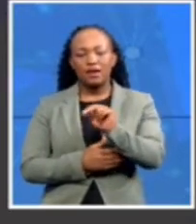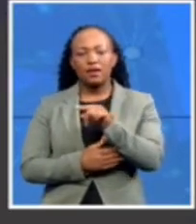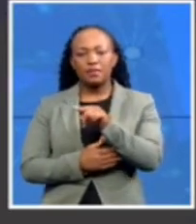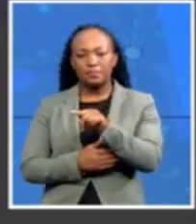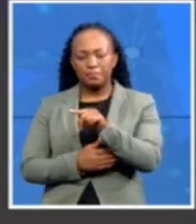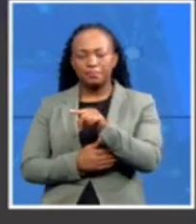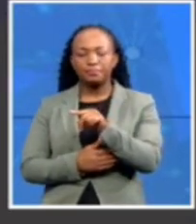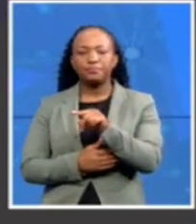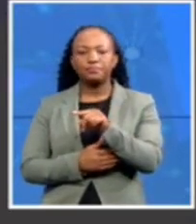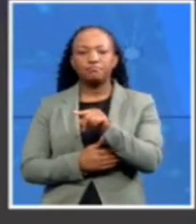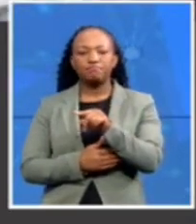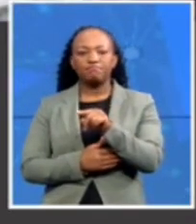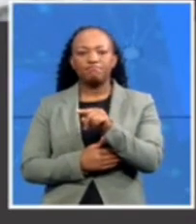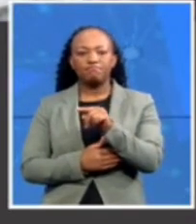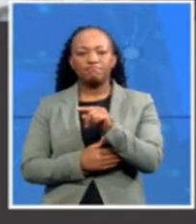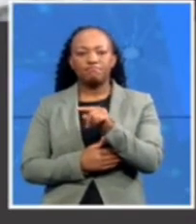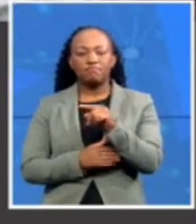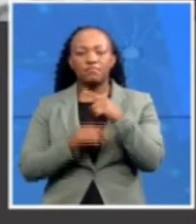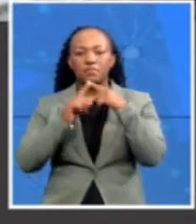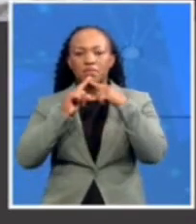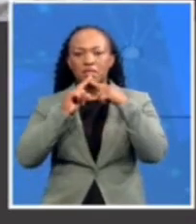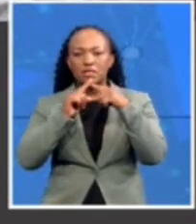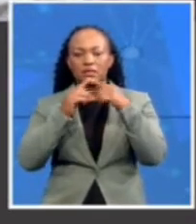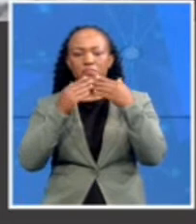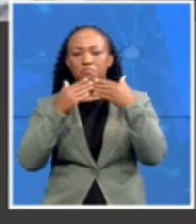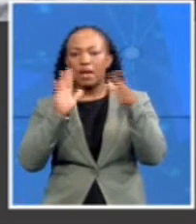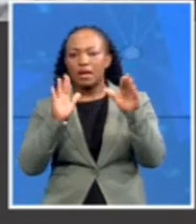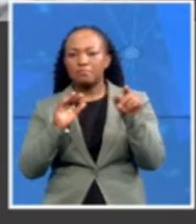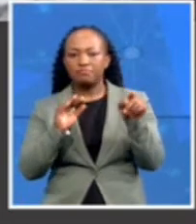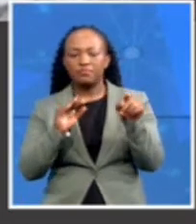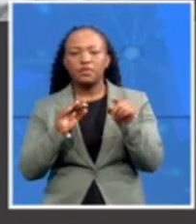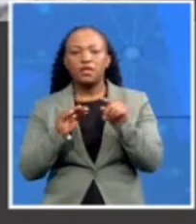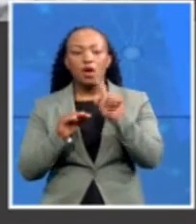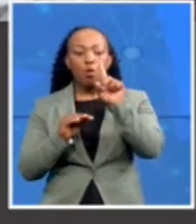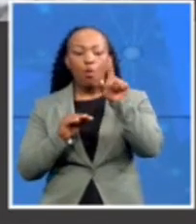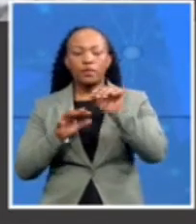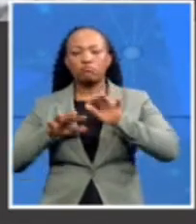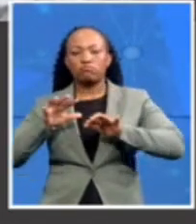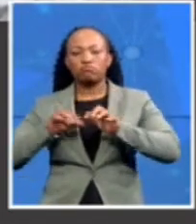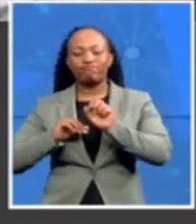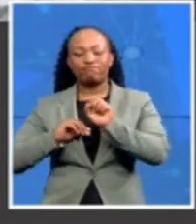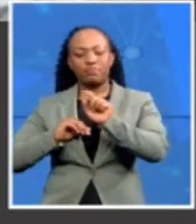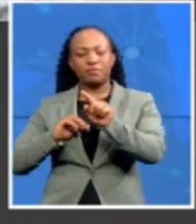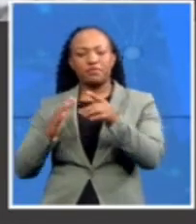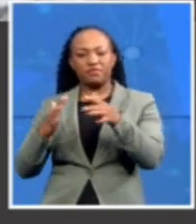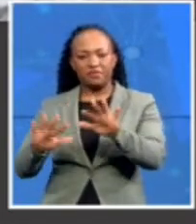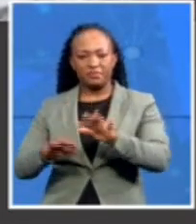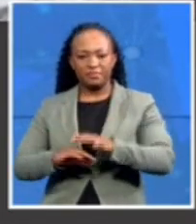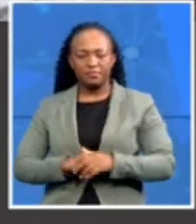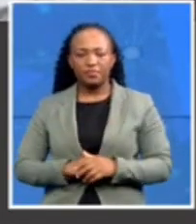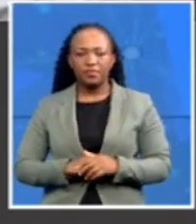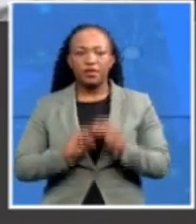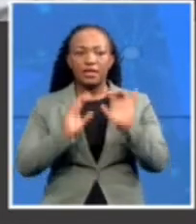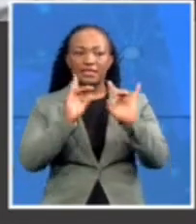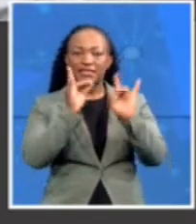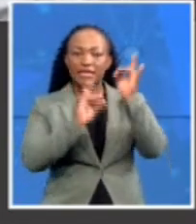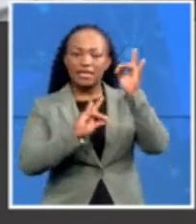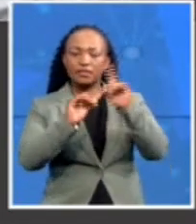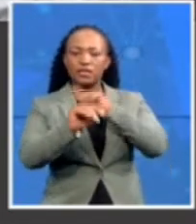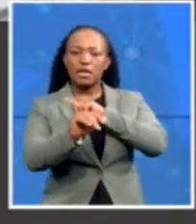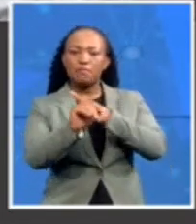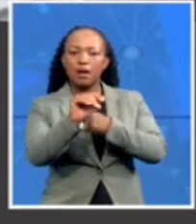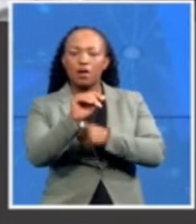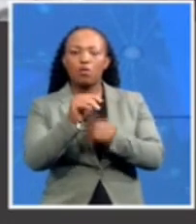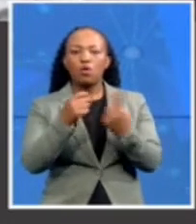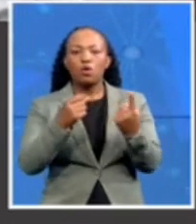himself. Here's his question. City Power has joined the City of Cape Town in disputing Eskom's